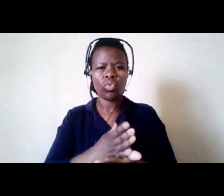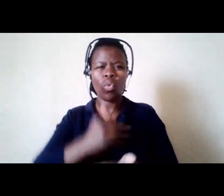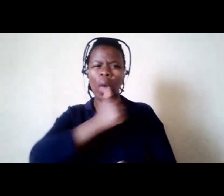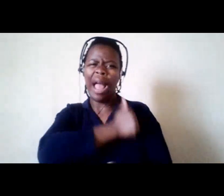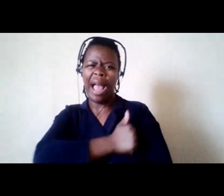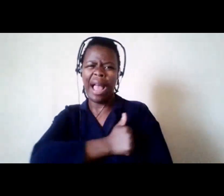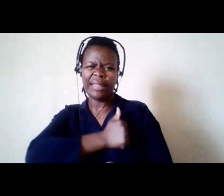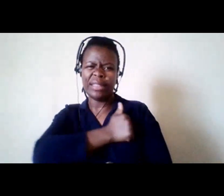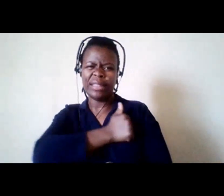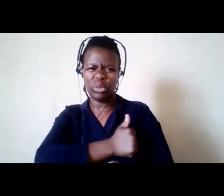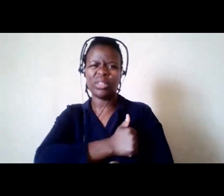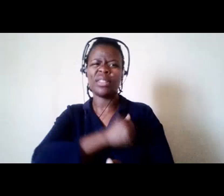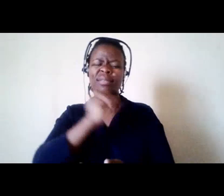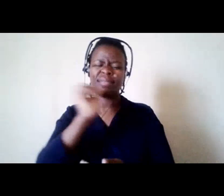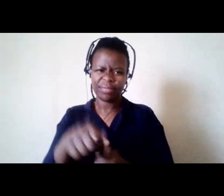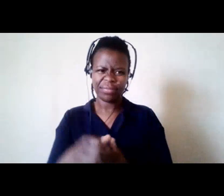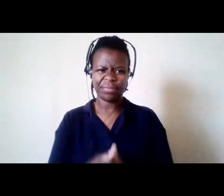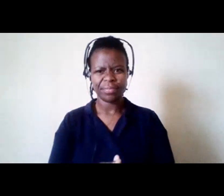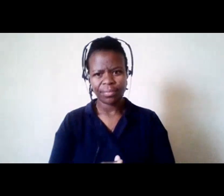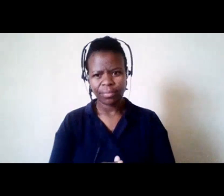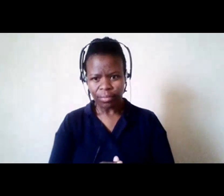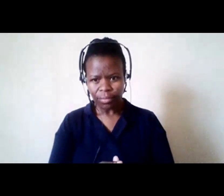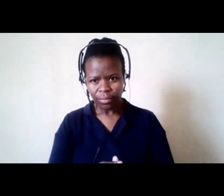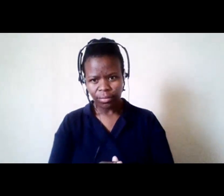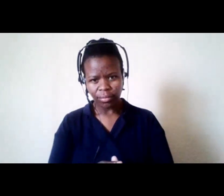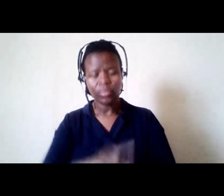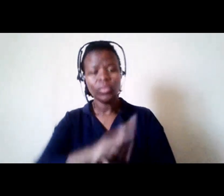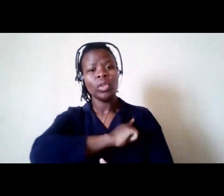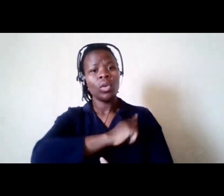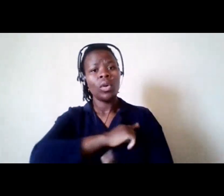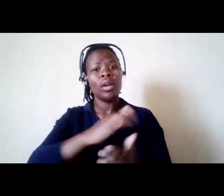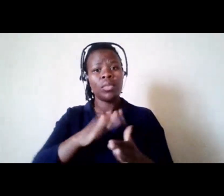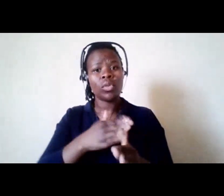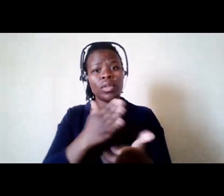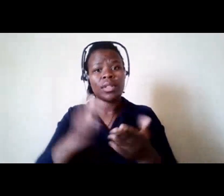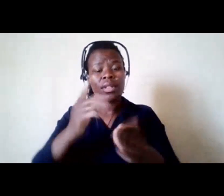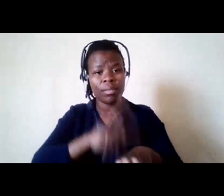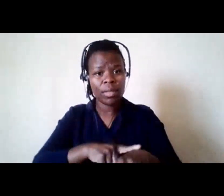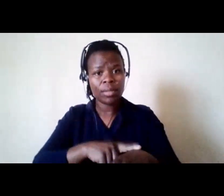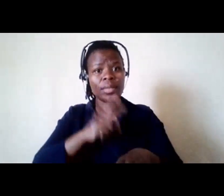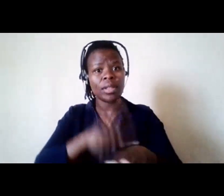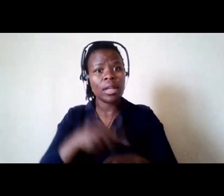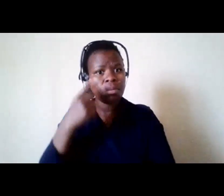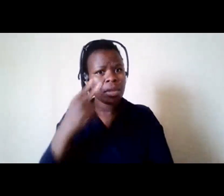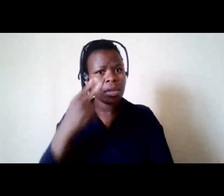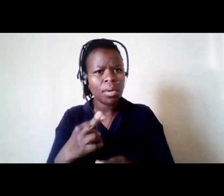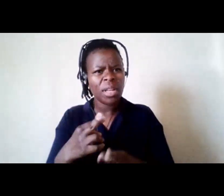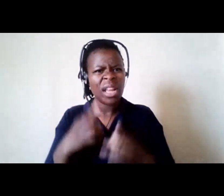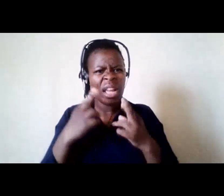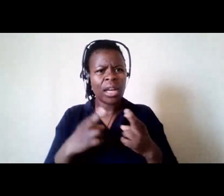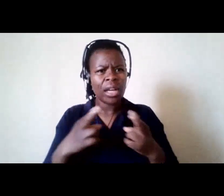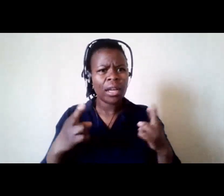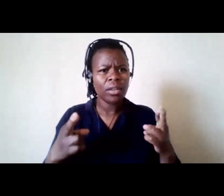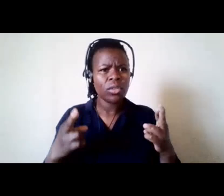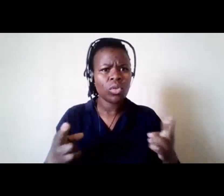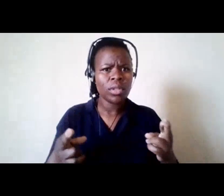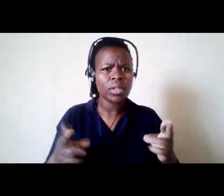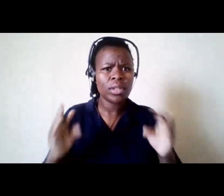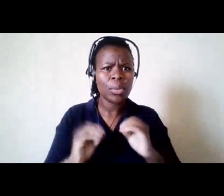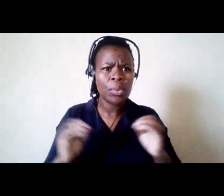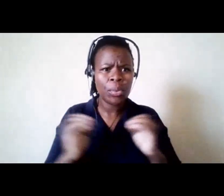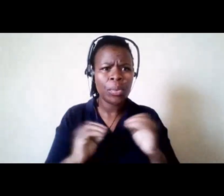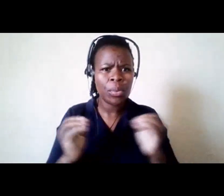Yes. challenge towards disability. Because even sometimes, even when I see resources lacking, when I start probing